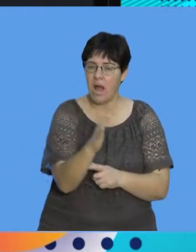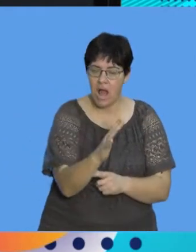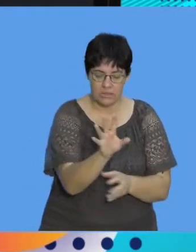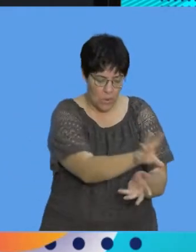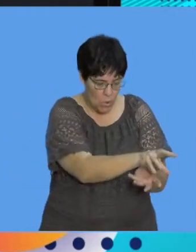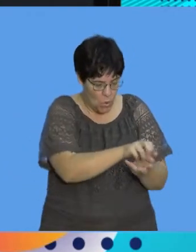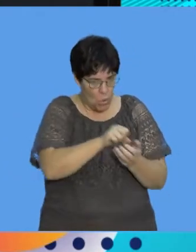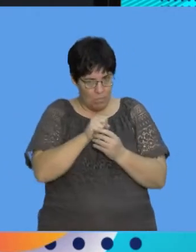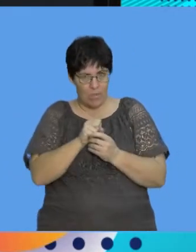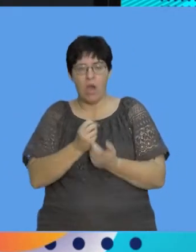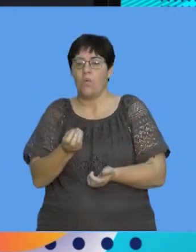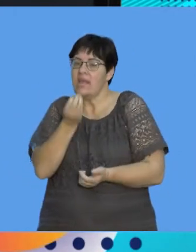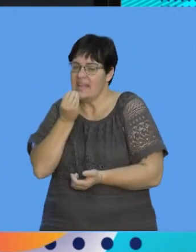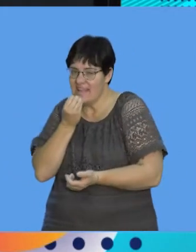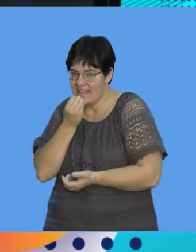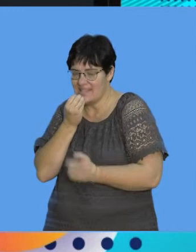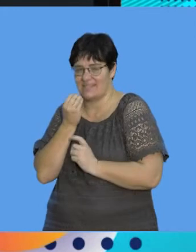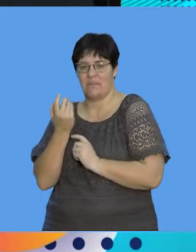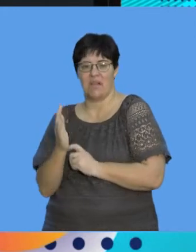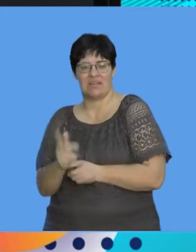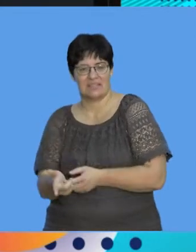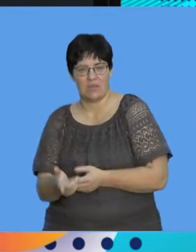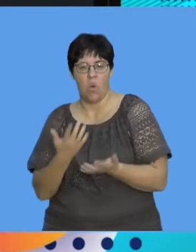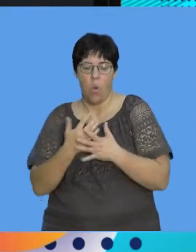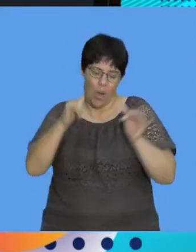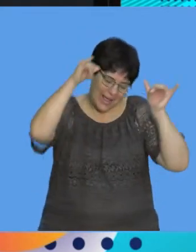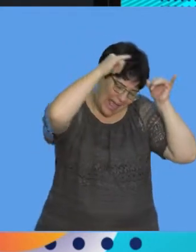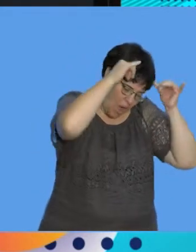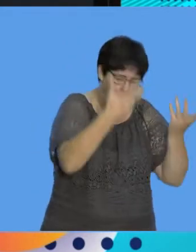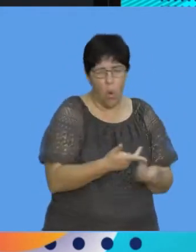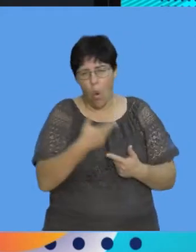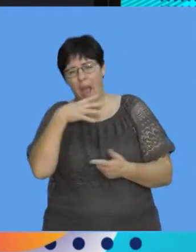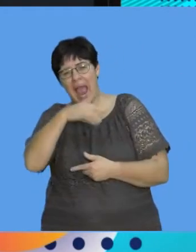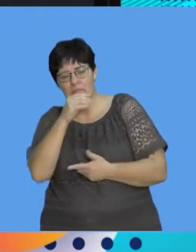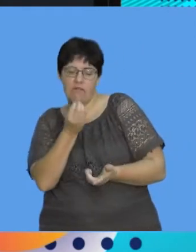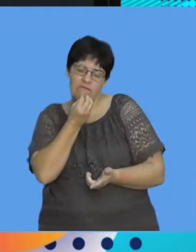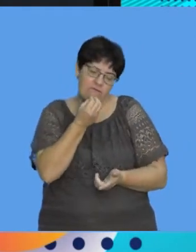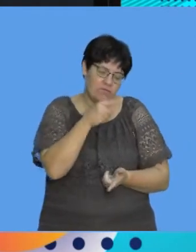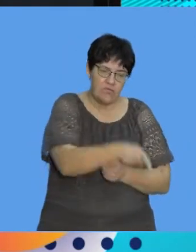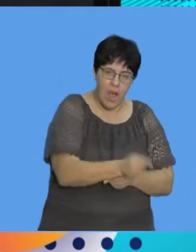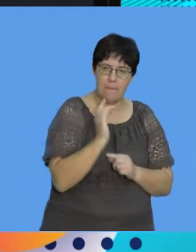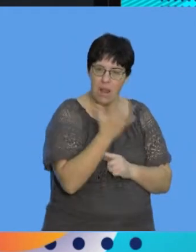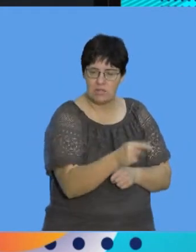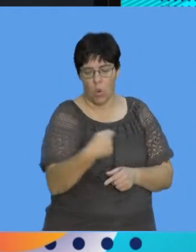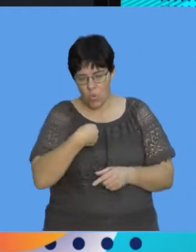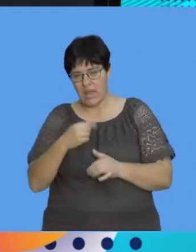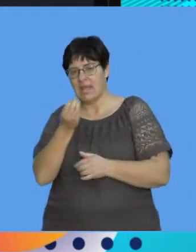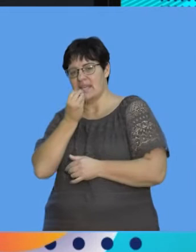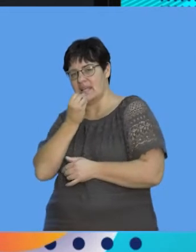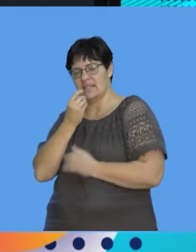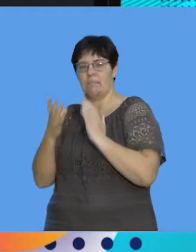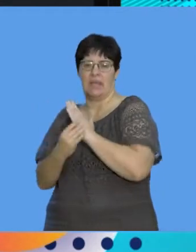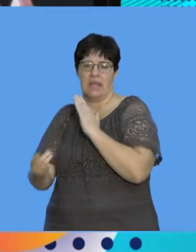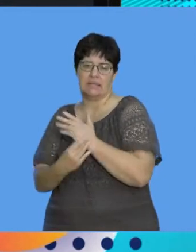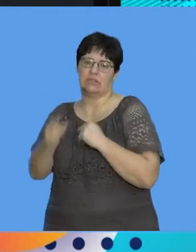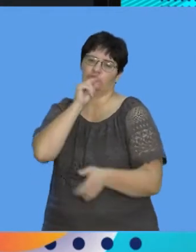they absorb it, and we nibble on plants, or the cows or animals nibble on the plants, and then we eat the cows, all right, and the